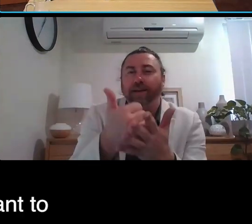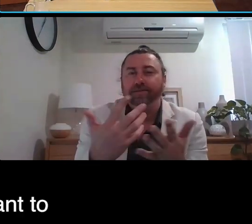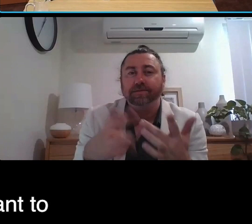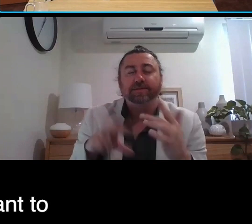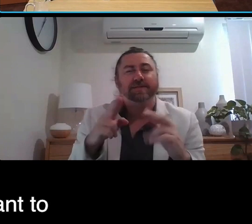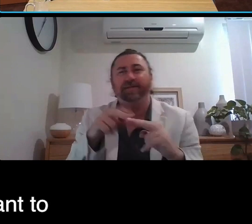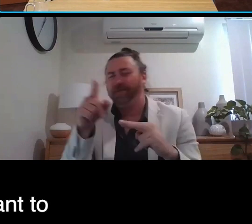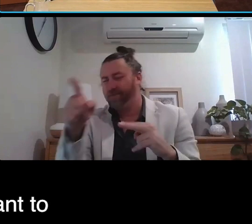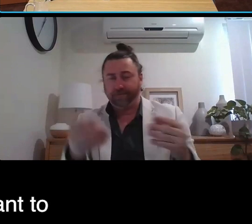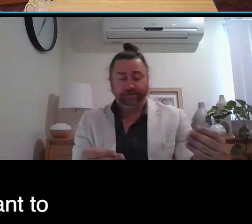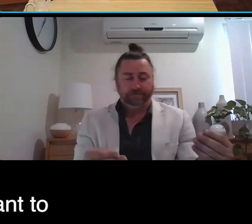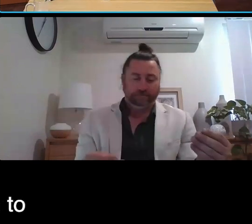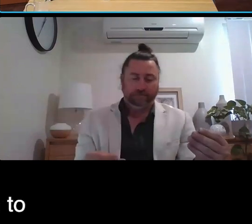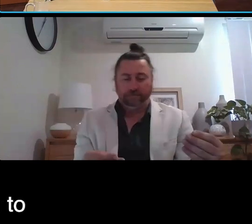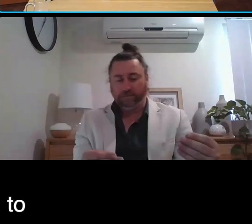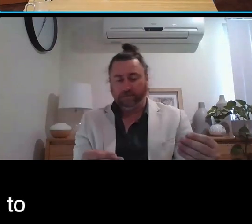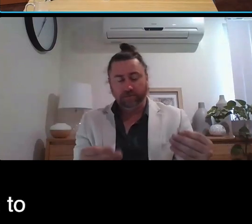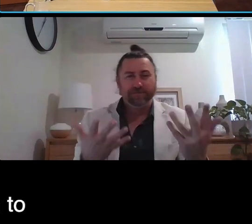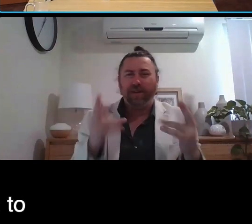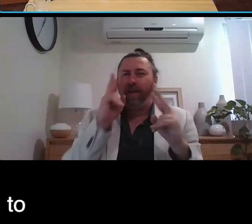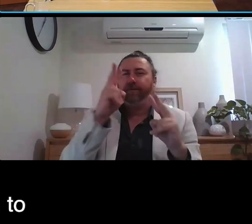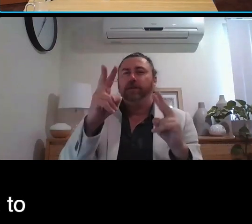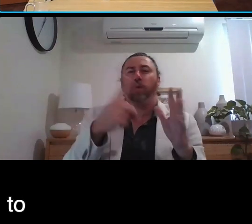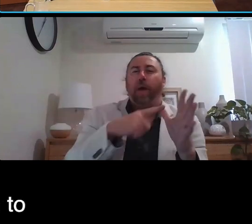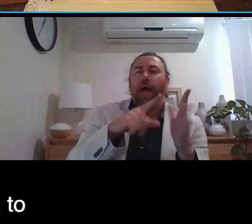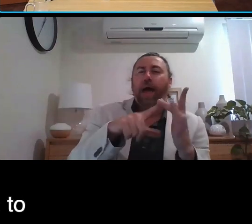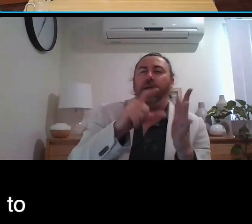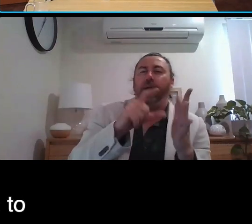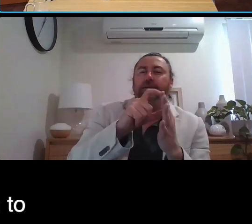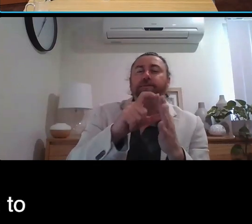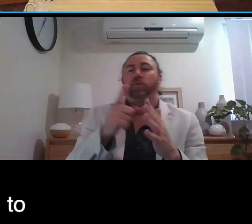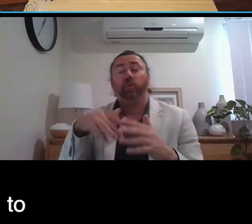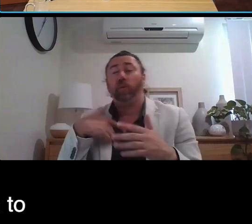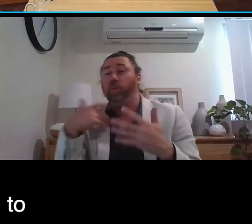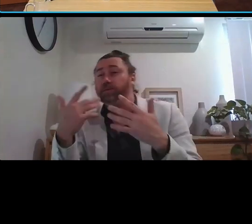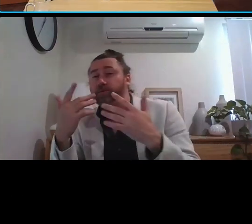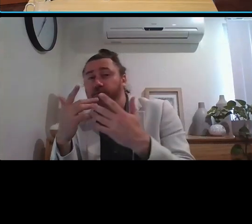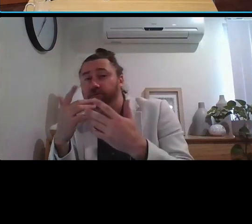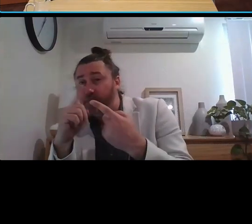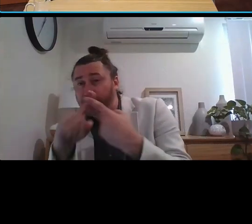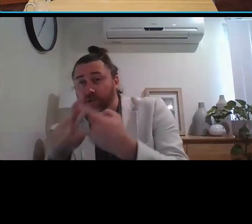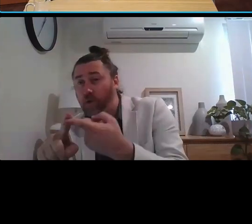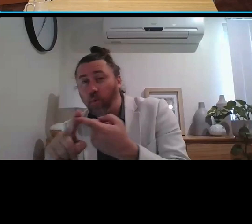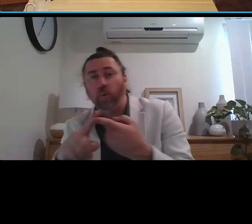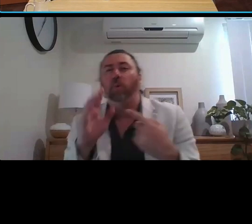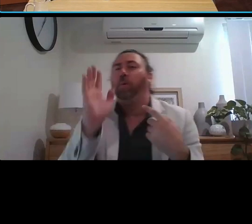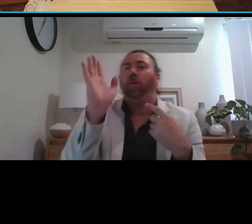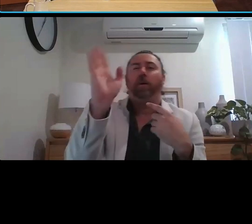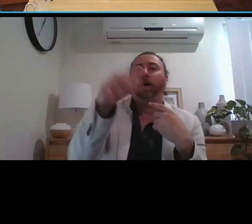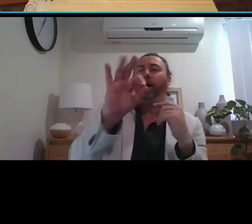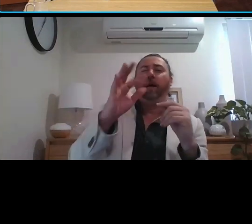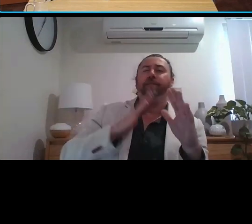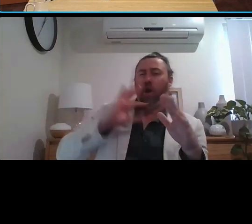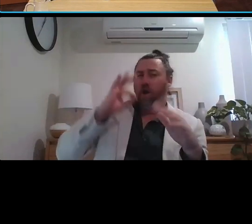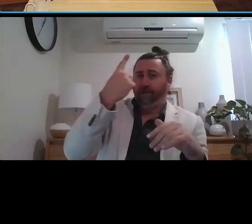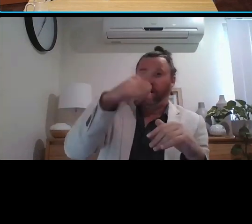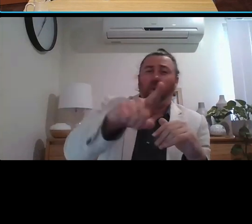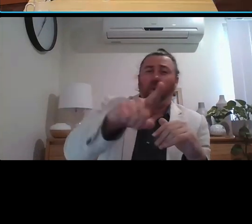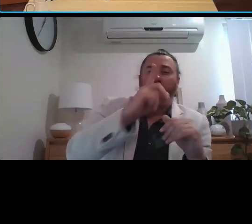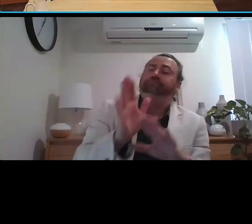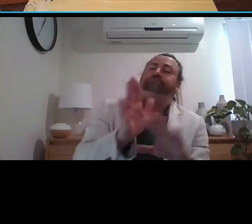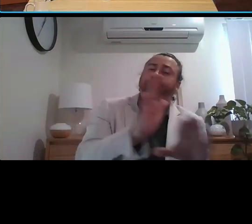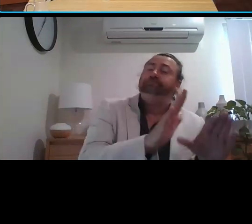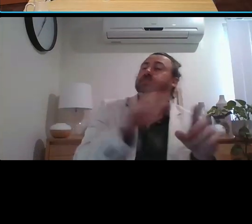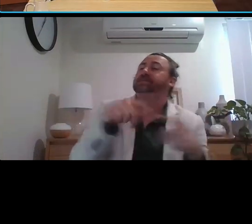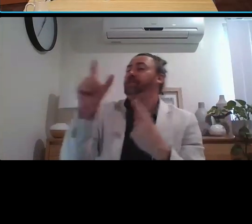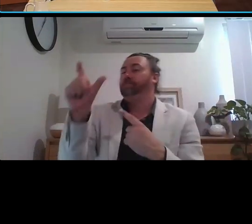to meaningfully engage or don't want to start or continue interviews. We move on to other people there. So